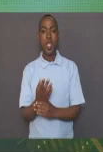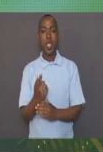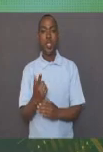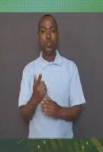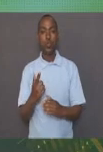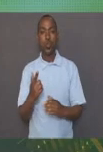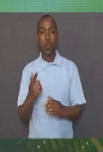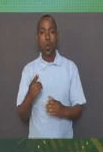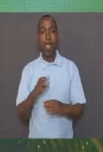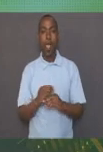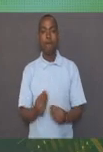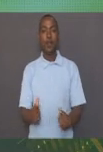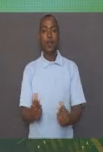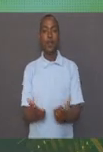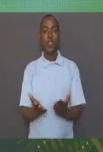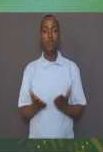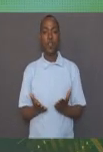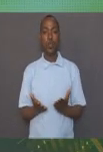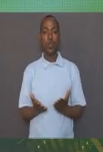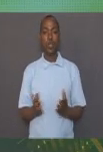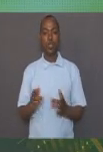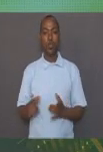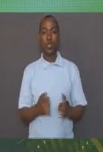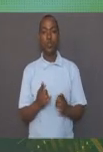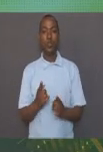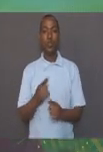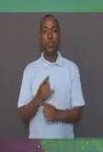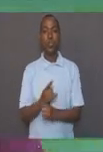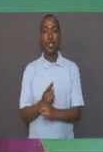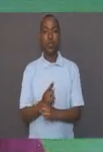land within the ecosystem.